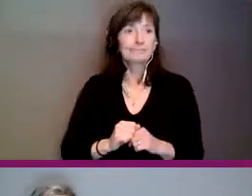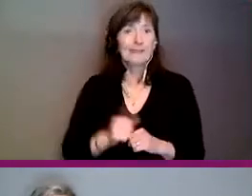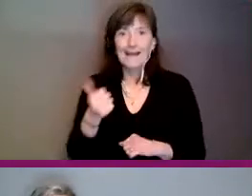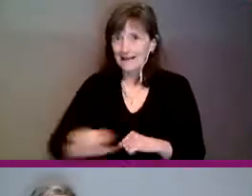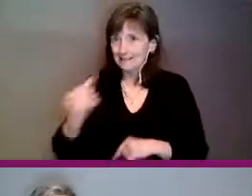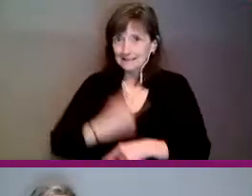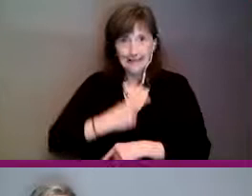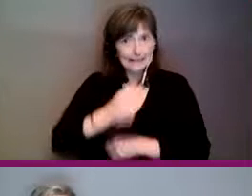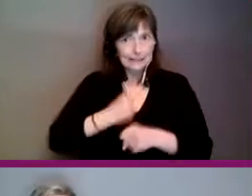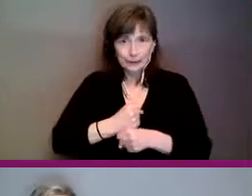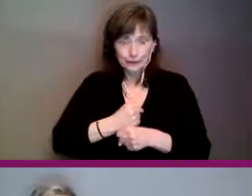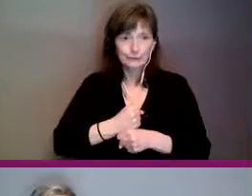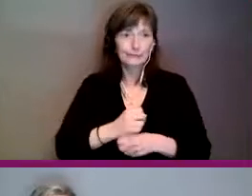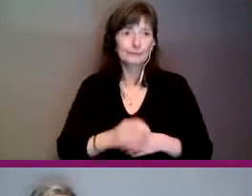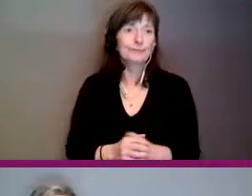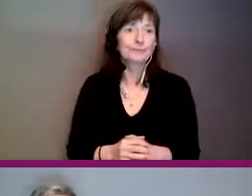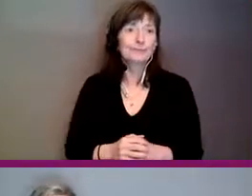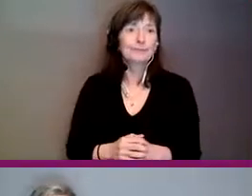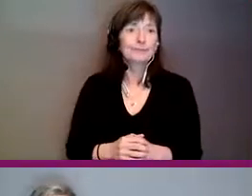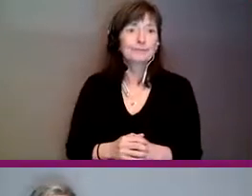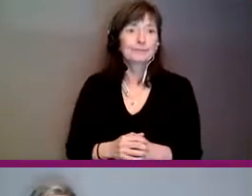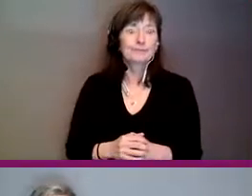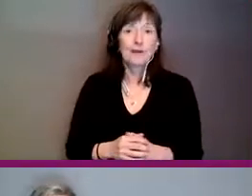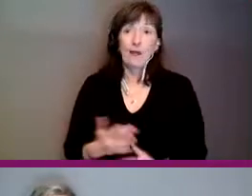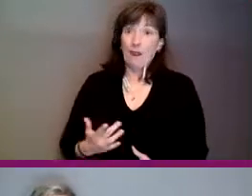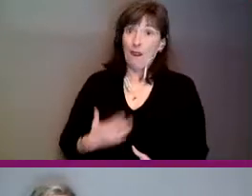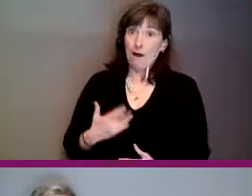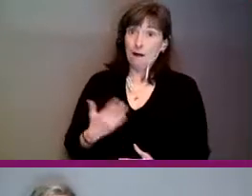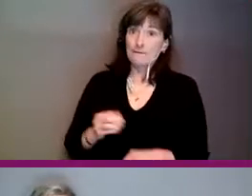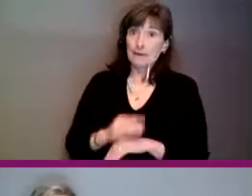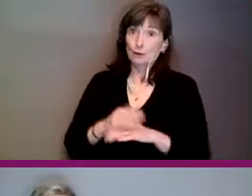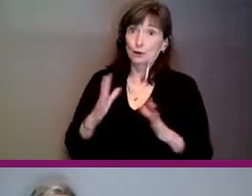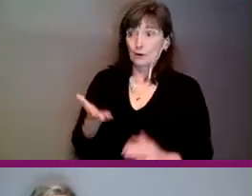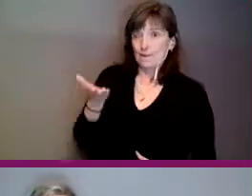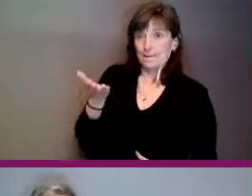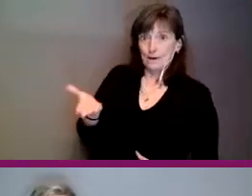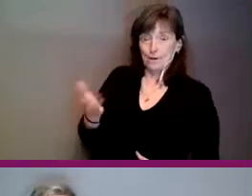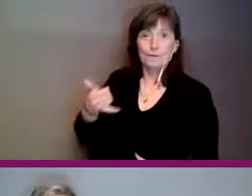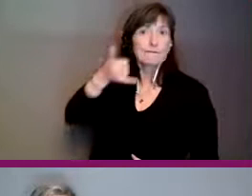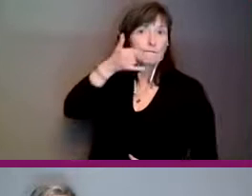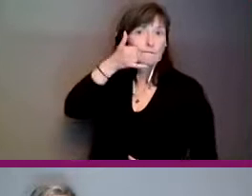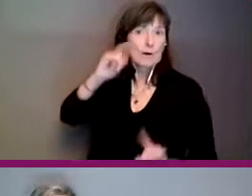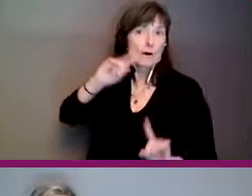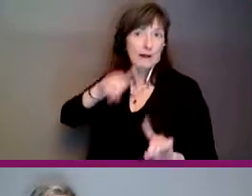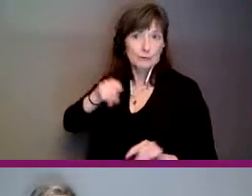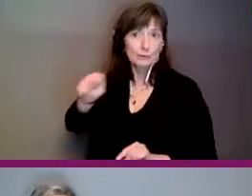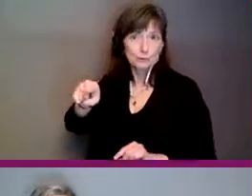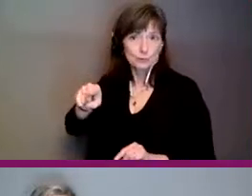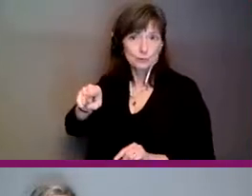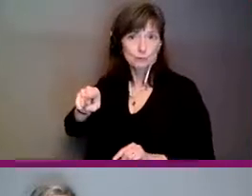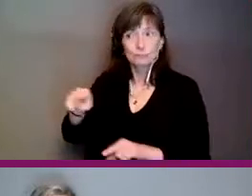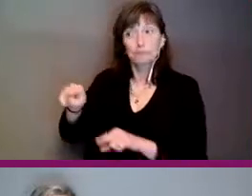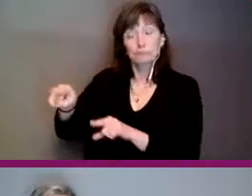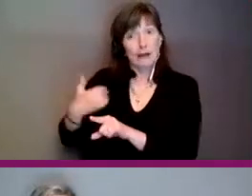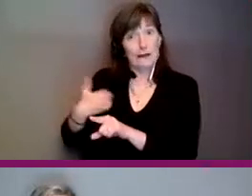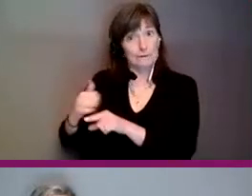365 days of the year. There are live counselors there. There are people who are trained. Not all the questions that